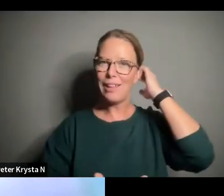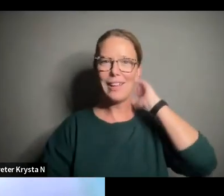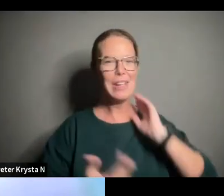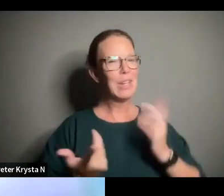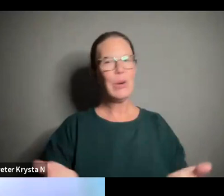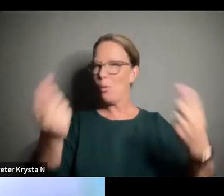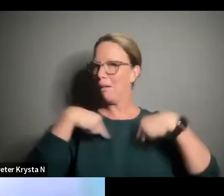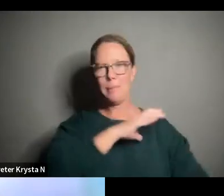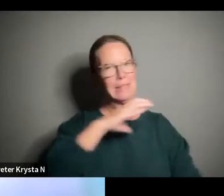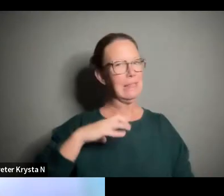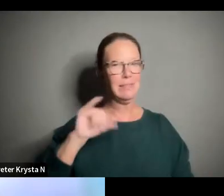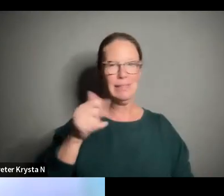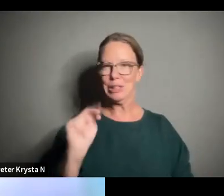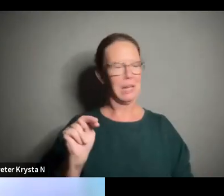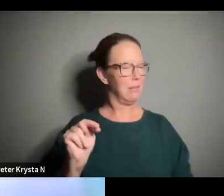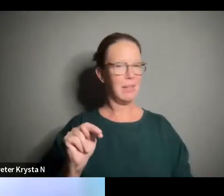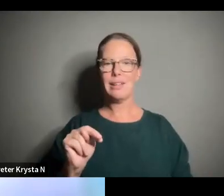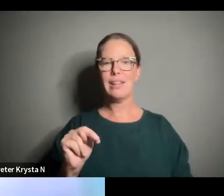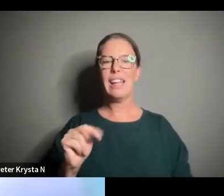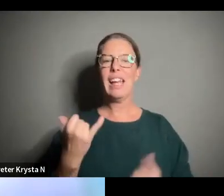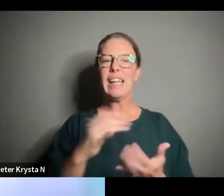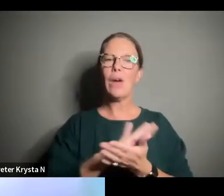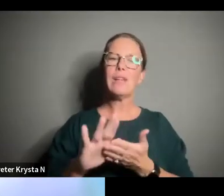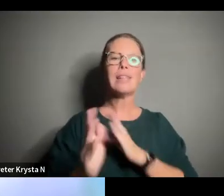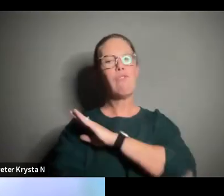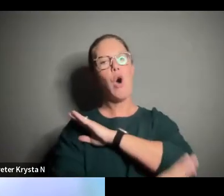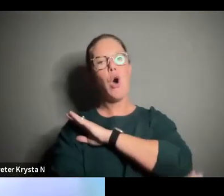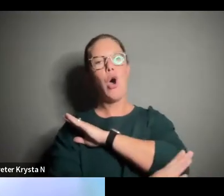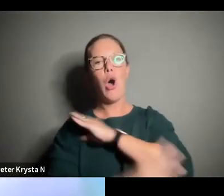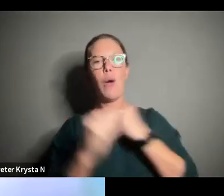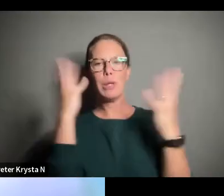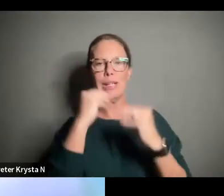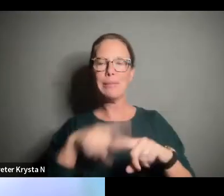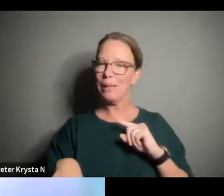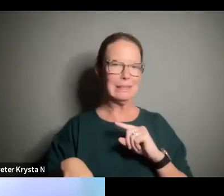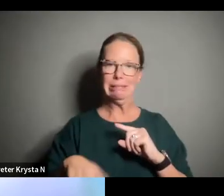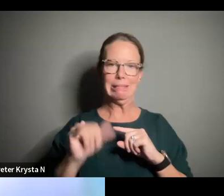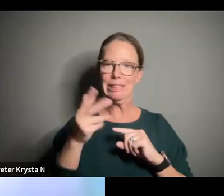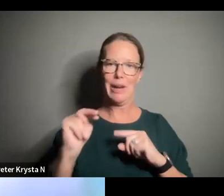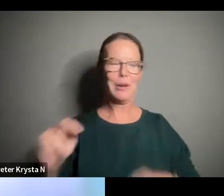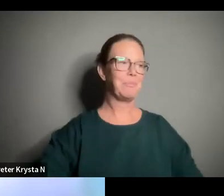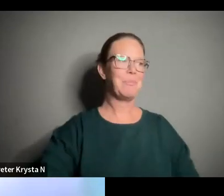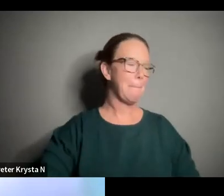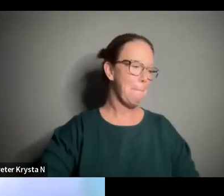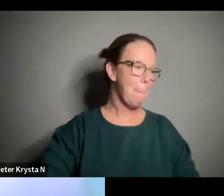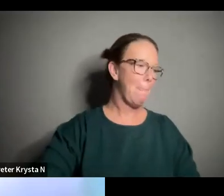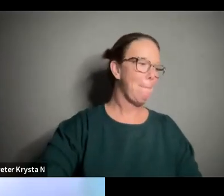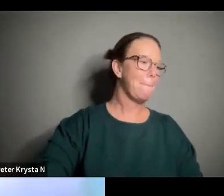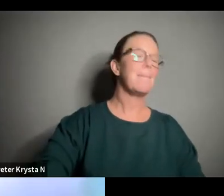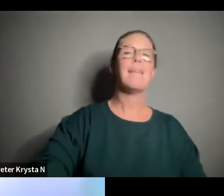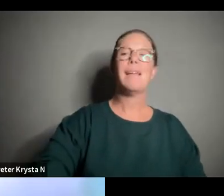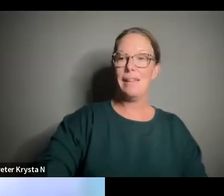come to Cleveland in January for your surgery. Now it's nice, it's fall. So it's good time now. So Yeah. But if you were